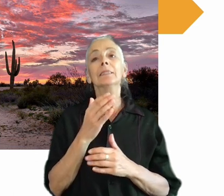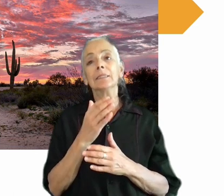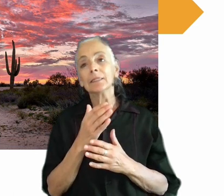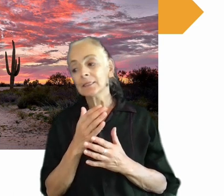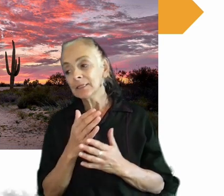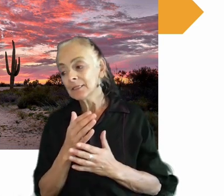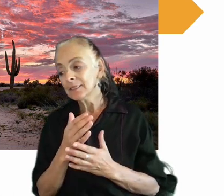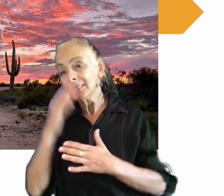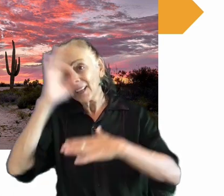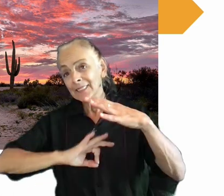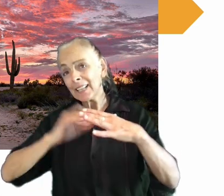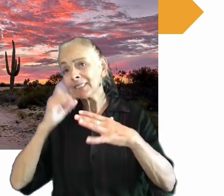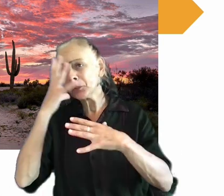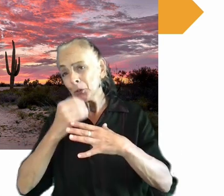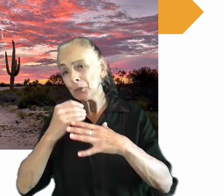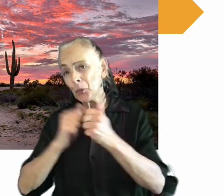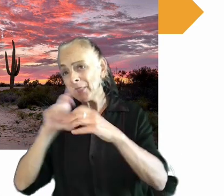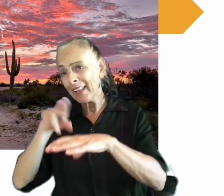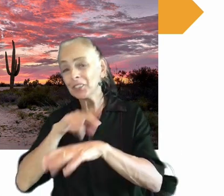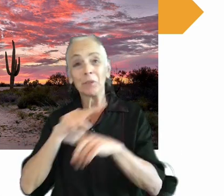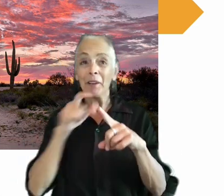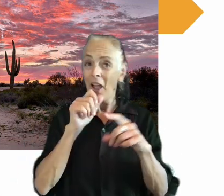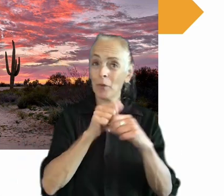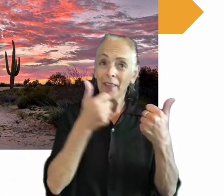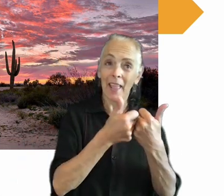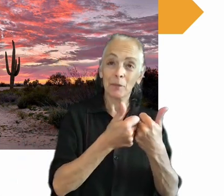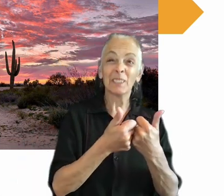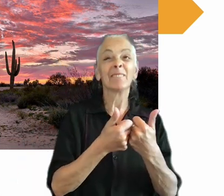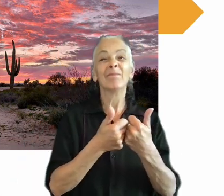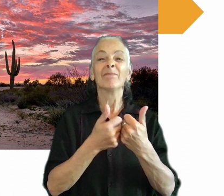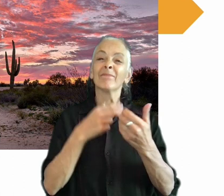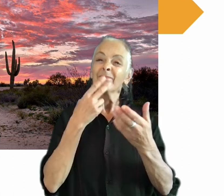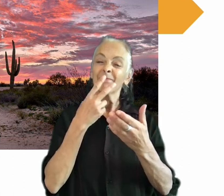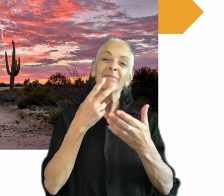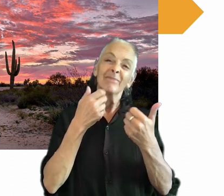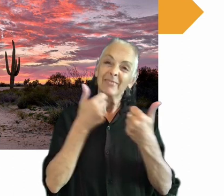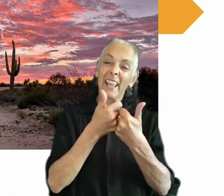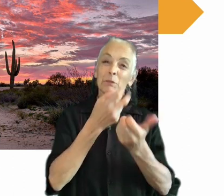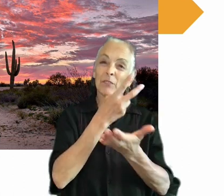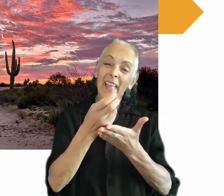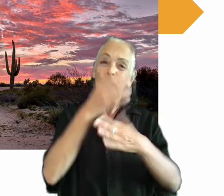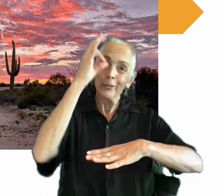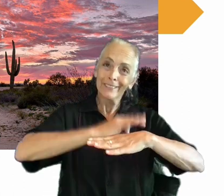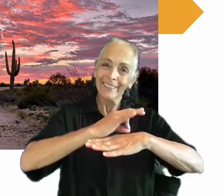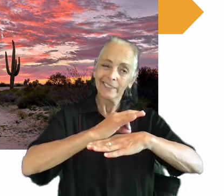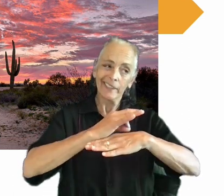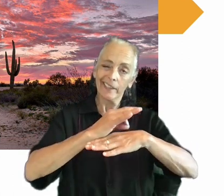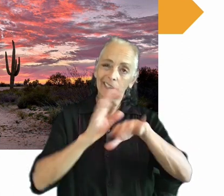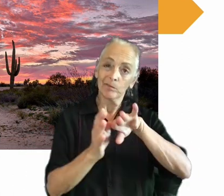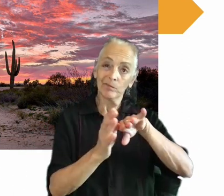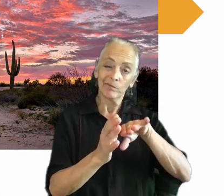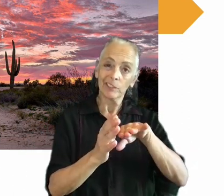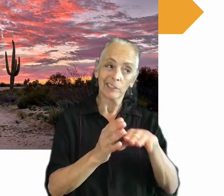games games fail and get sunsetted for many different reasons but our responsibility as researchers is to at least